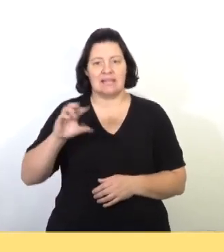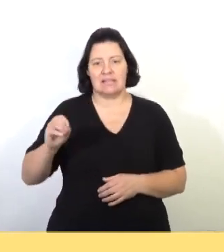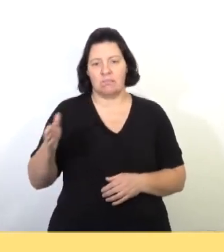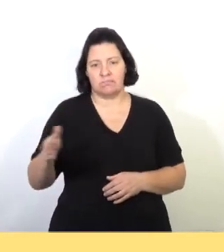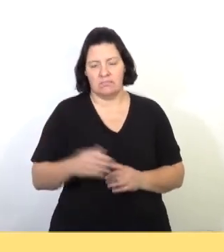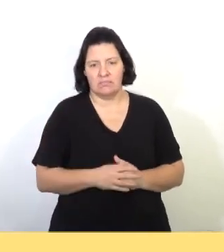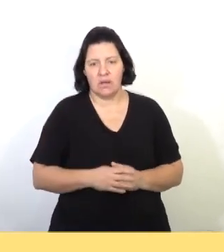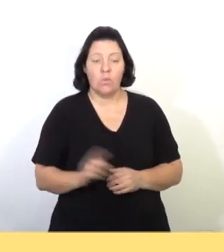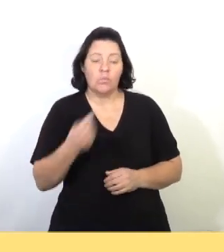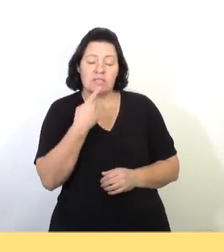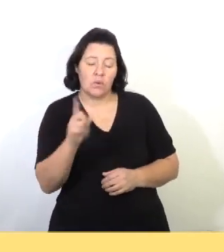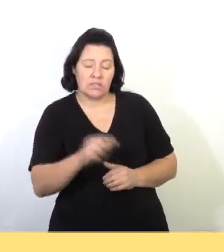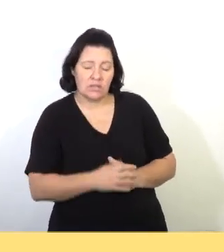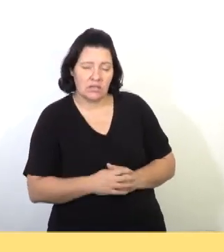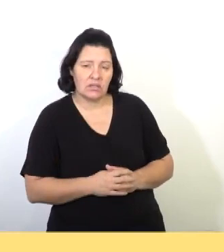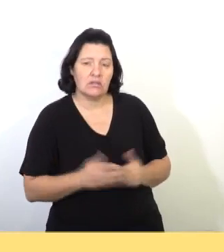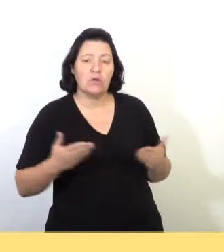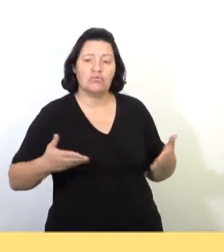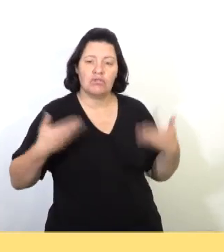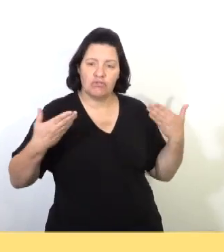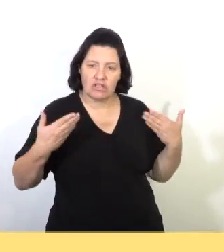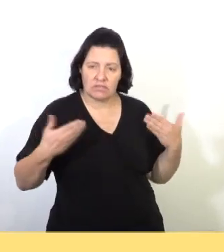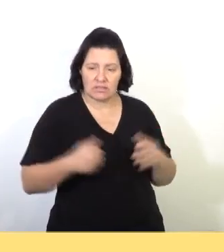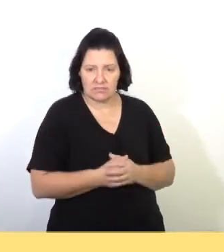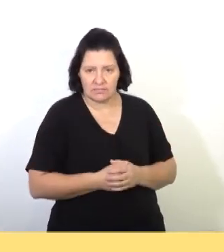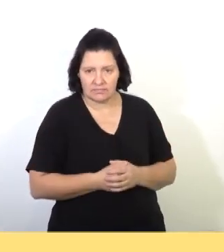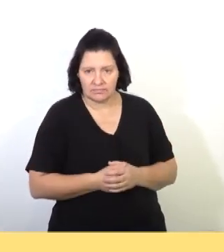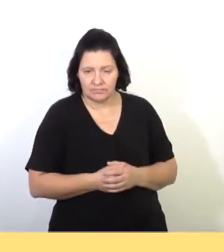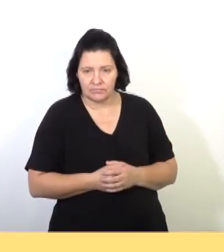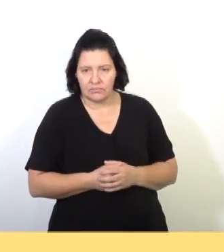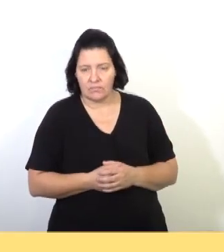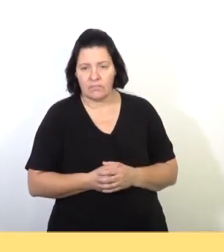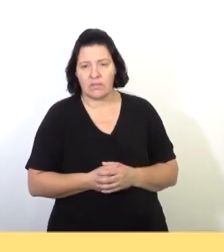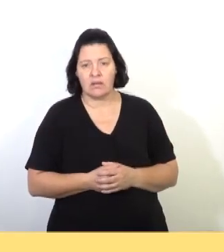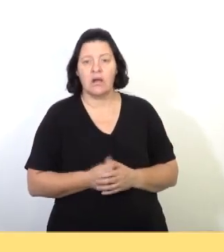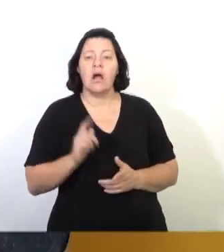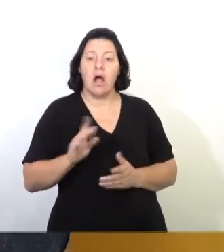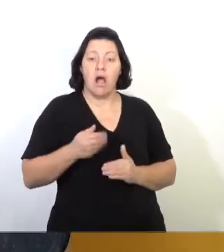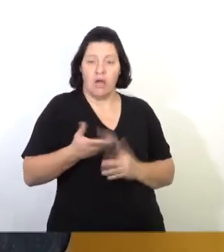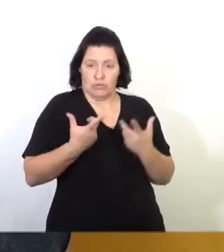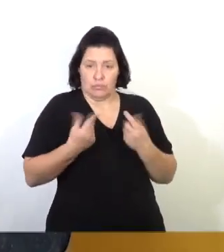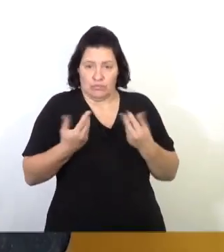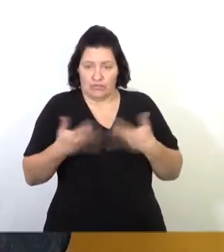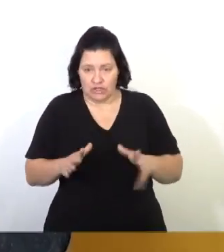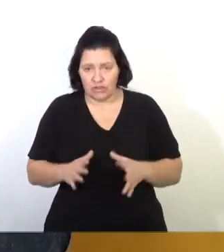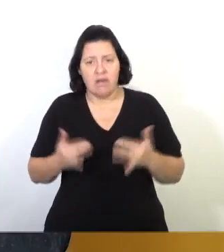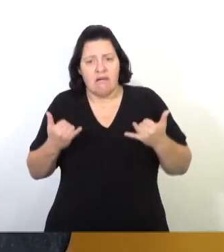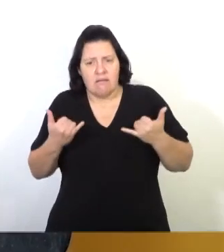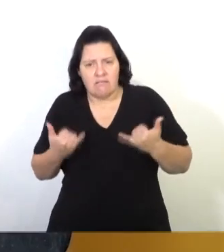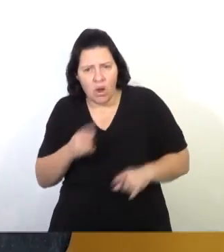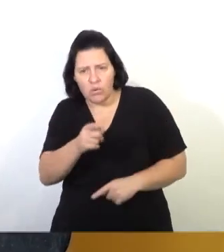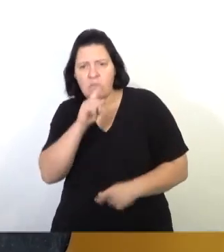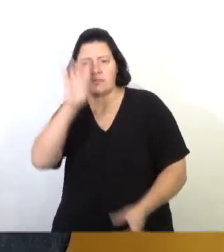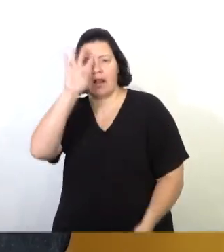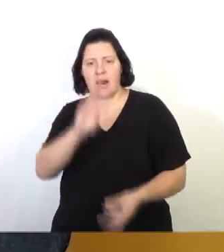80. And then what do I then say? Refreshments. Okay. Now, after you have done that, you now